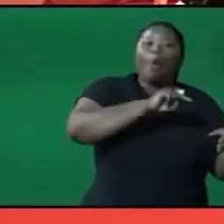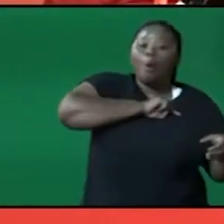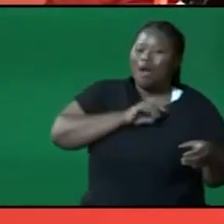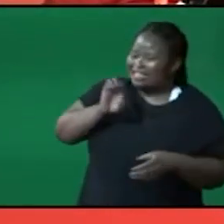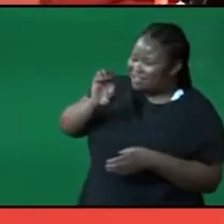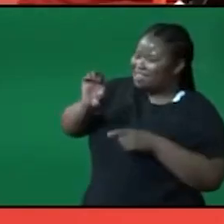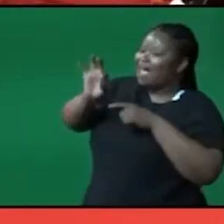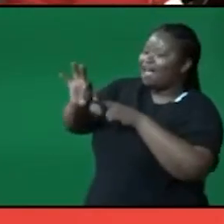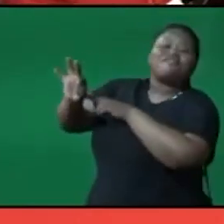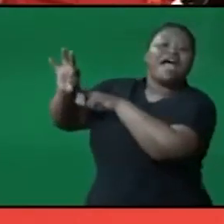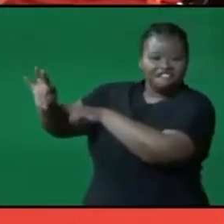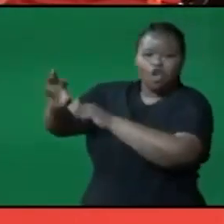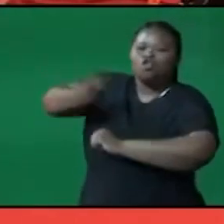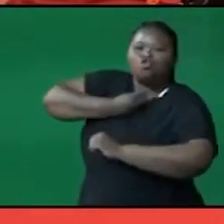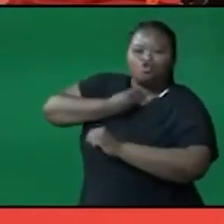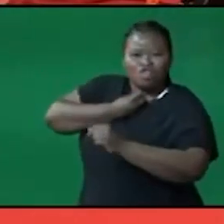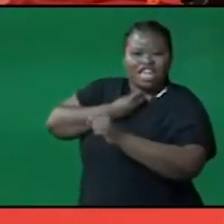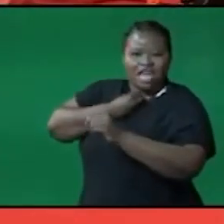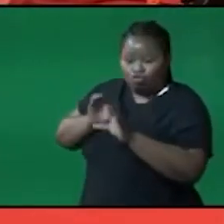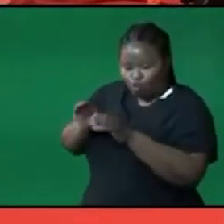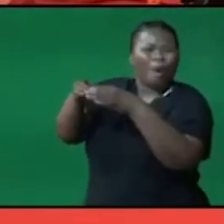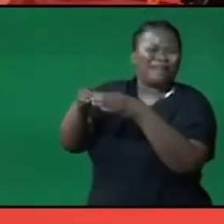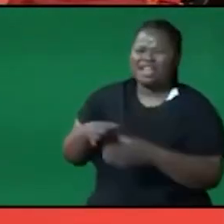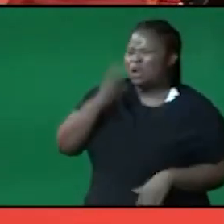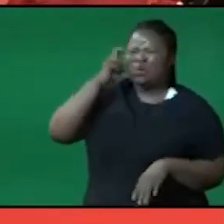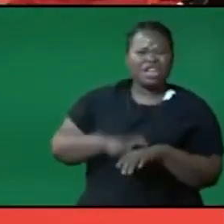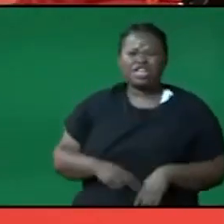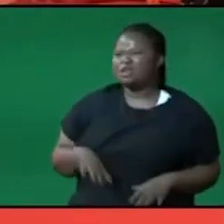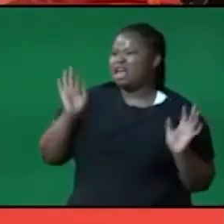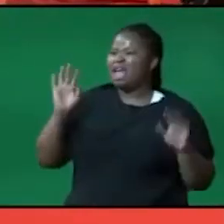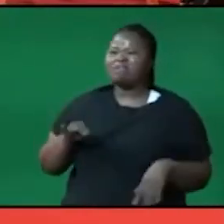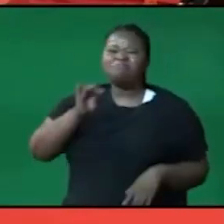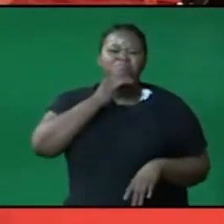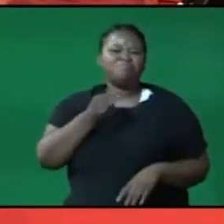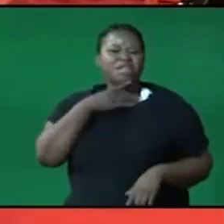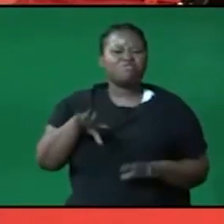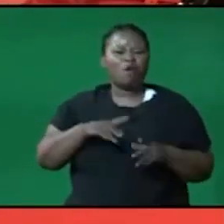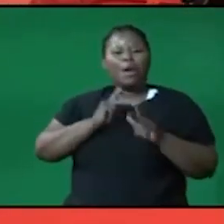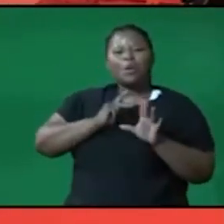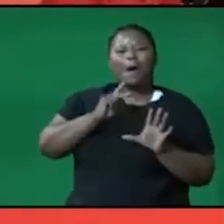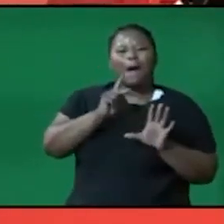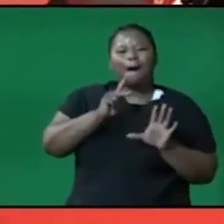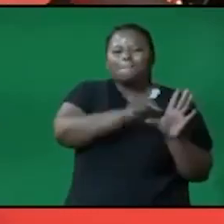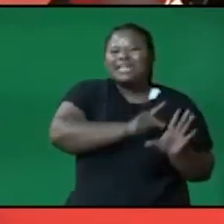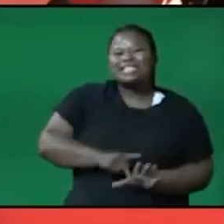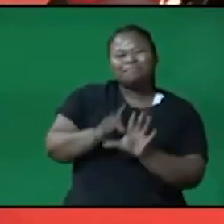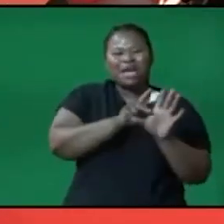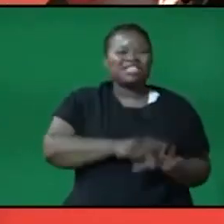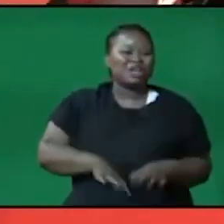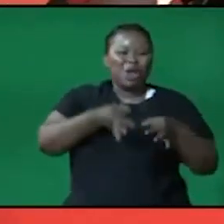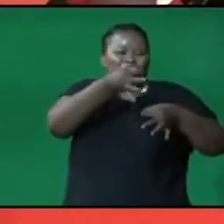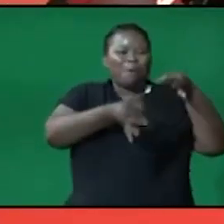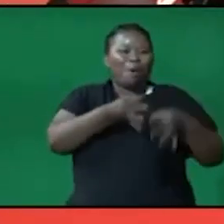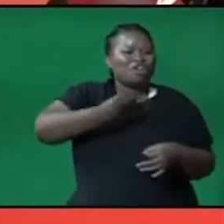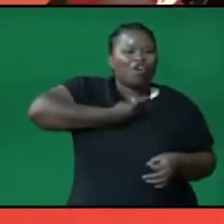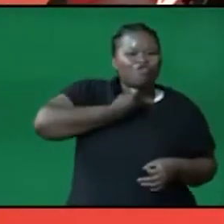EFF Youth Command. So there is no need to want to justify your participation in the politics of